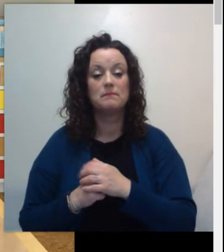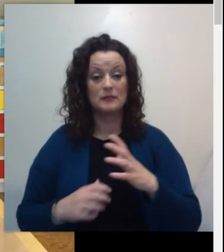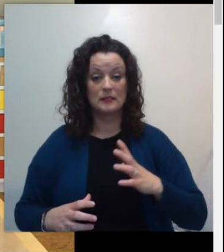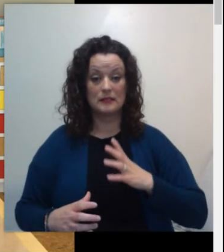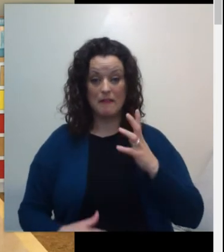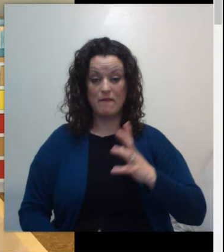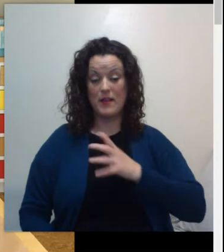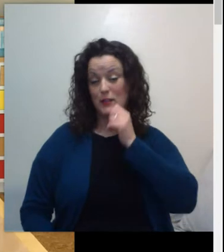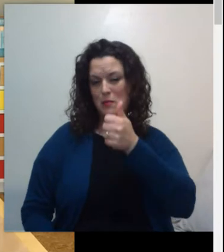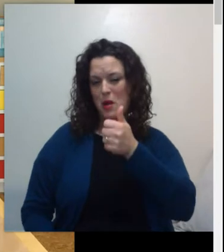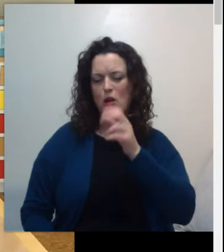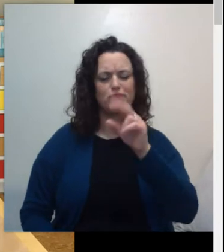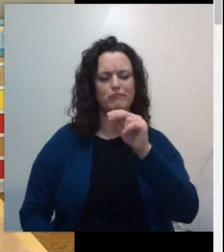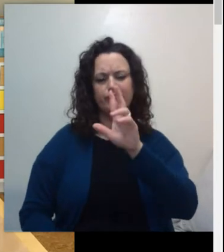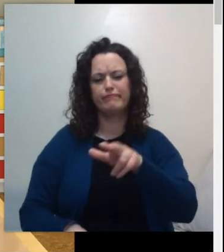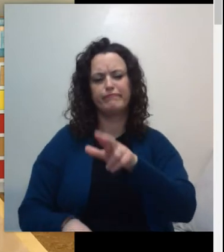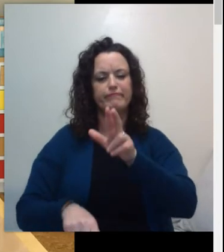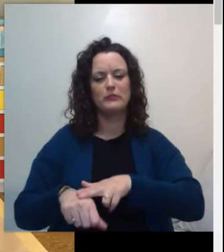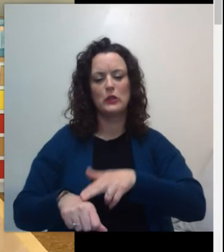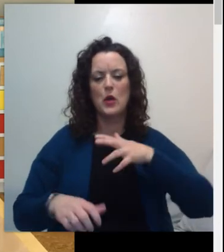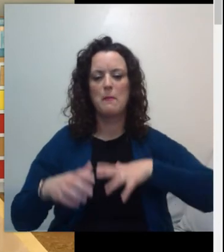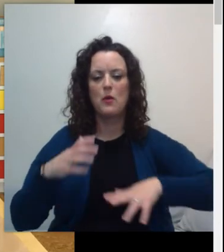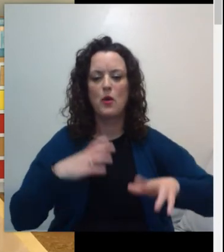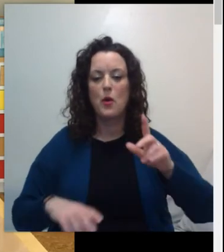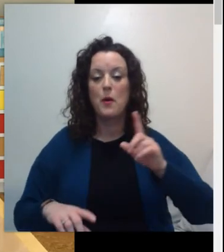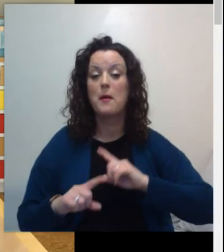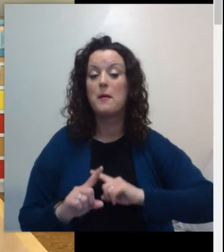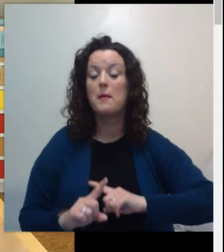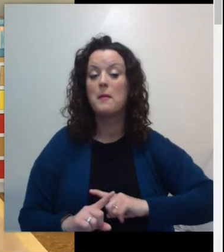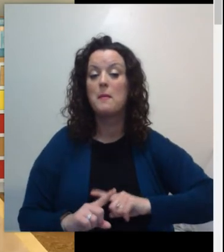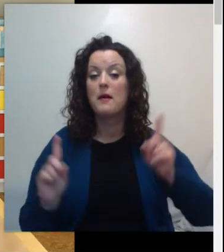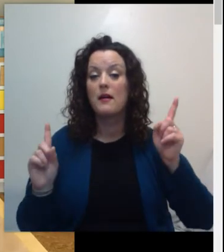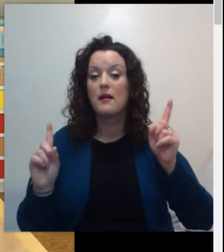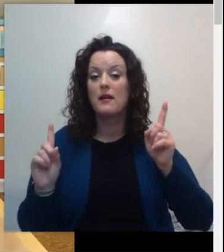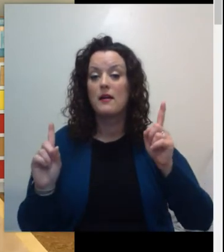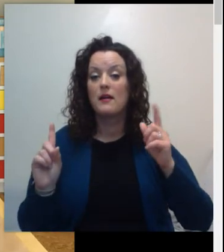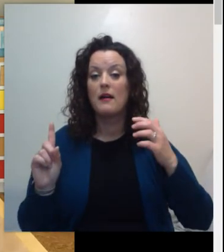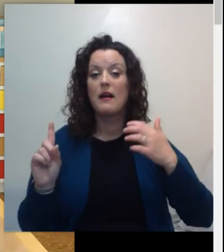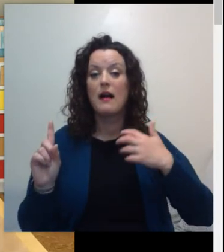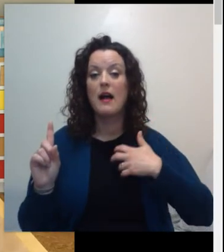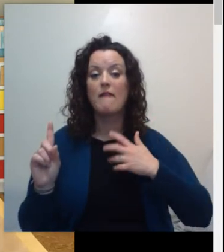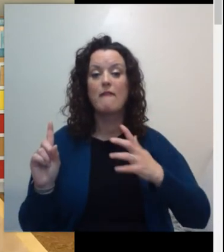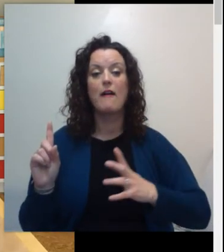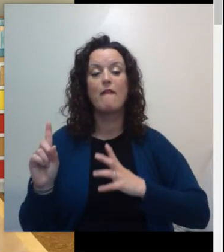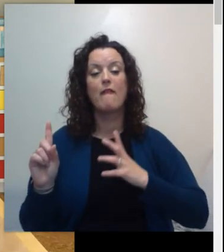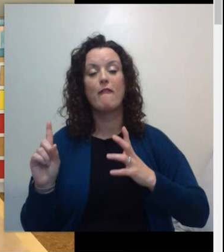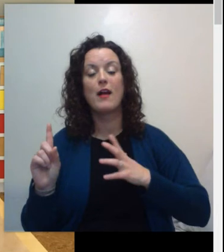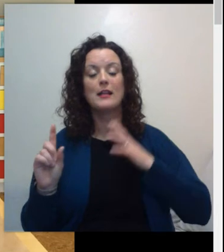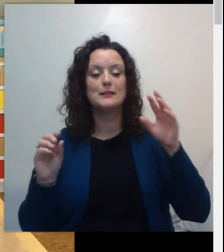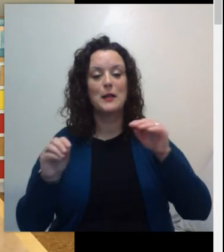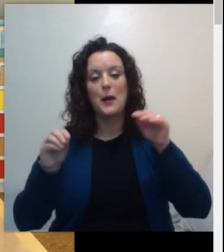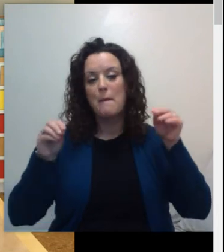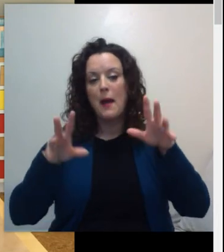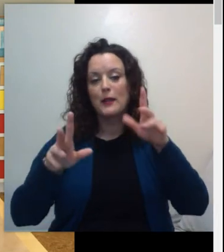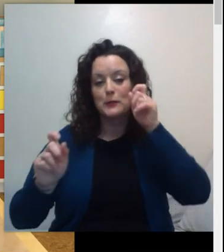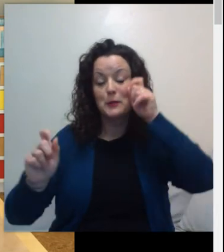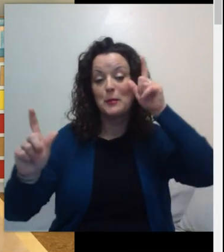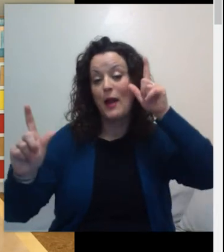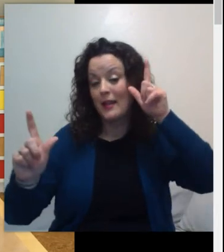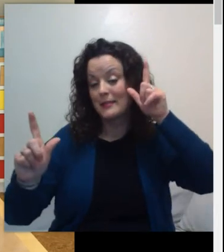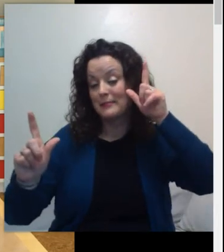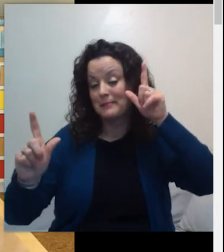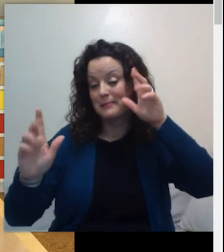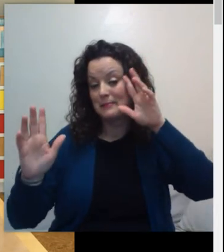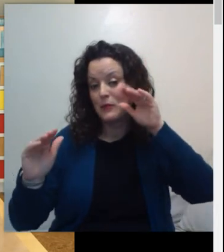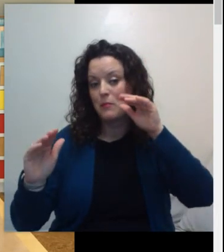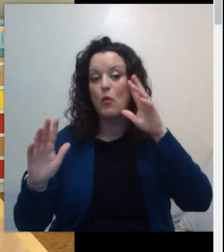tomorrow. I'm just going to be dressed normal, but I do have a fancy magic surprise for you, I hope. So, I hope